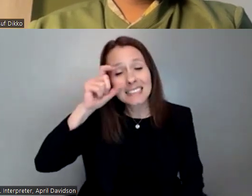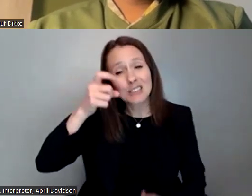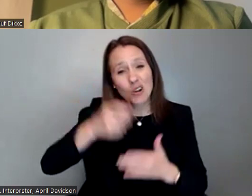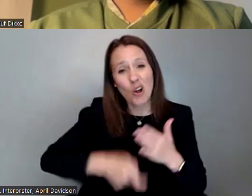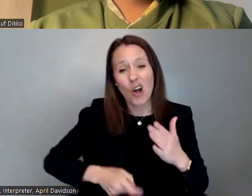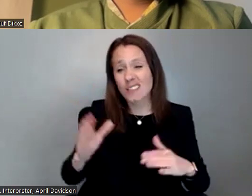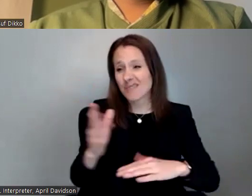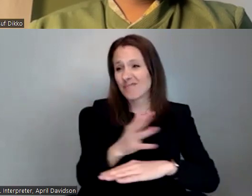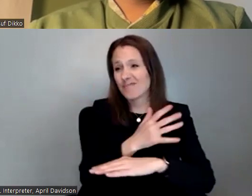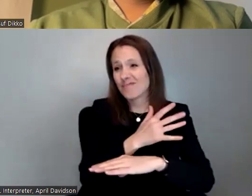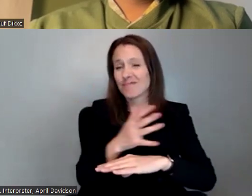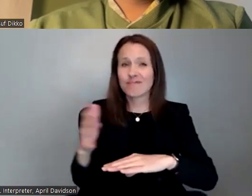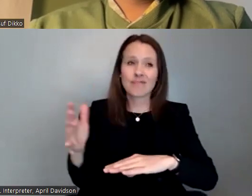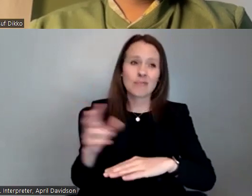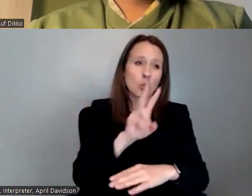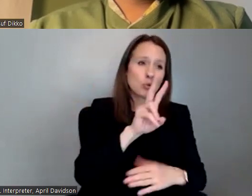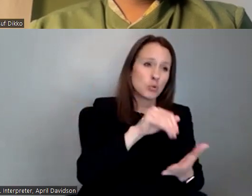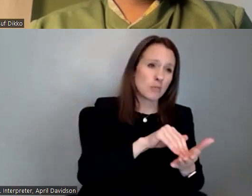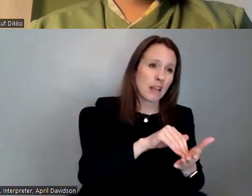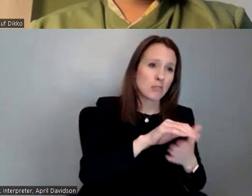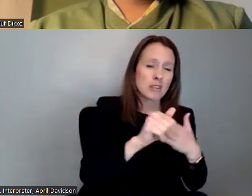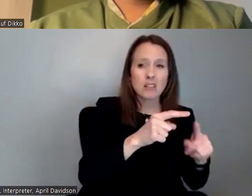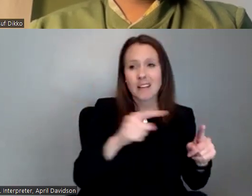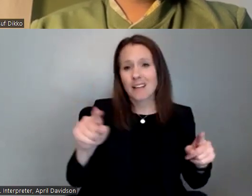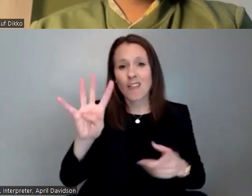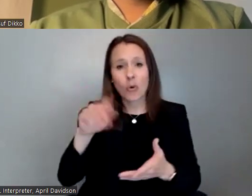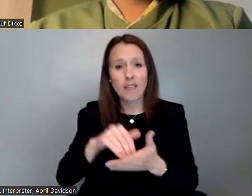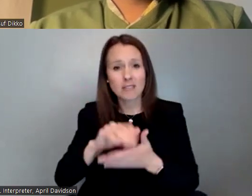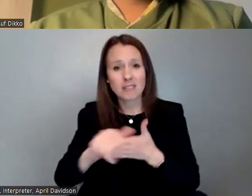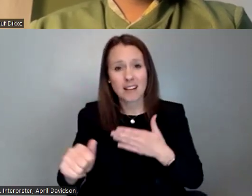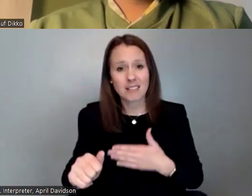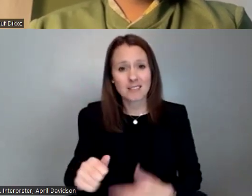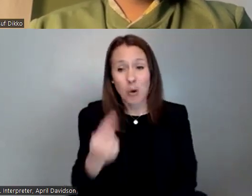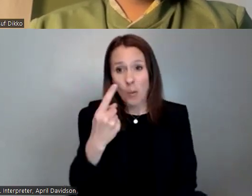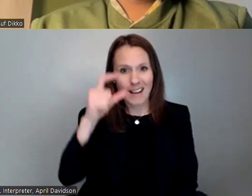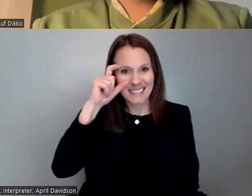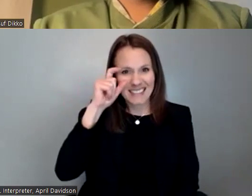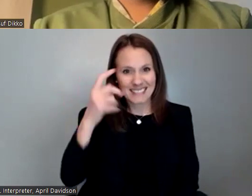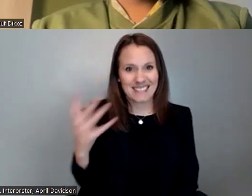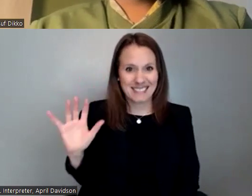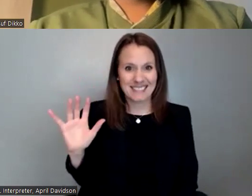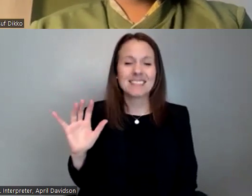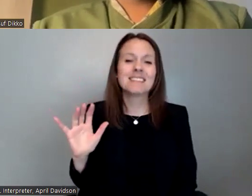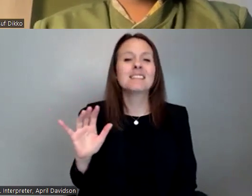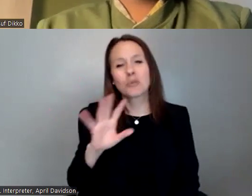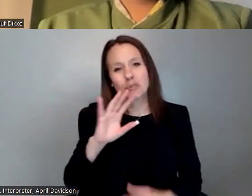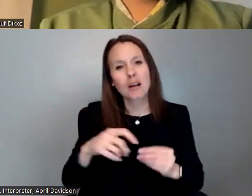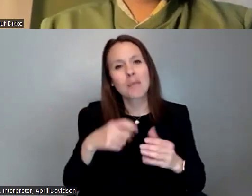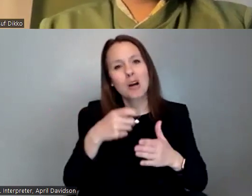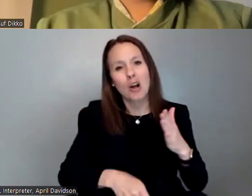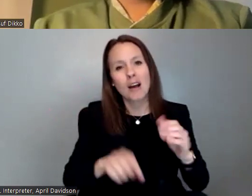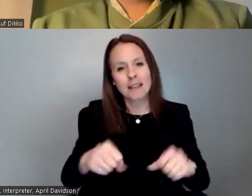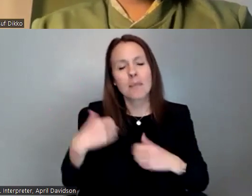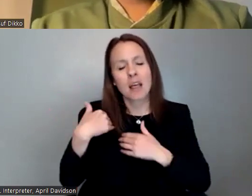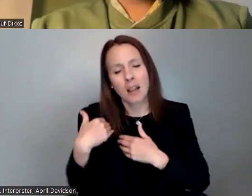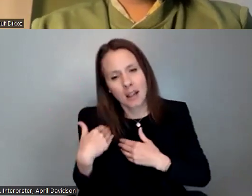anywhere from $2,000 to $4,000. So when we talk about cost can be a hardship,